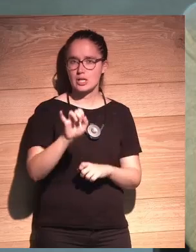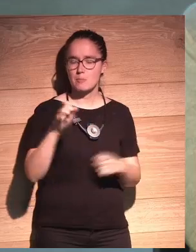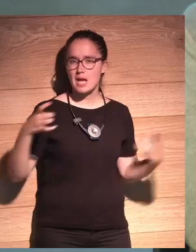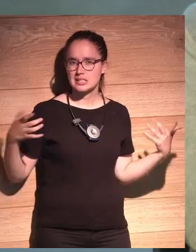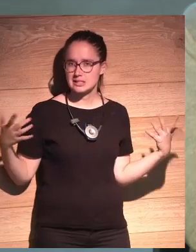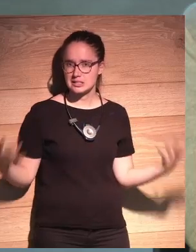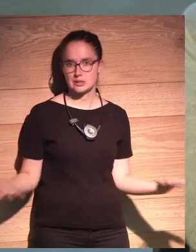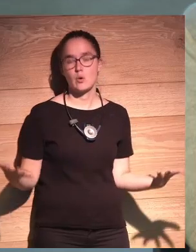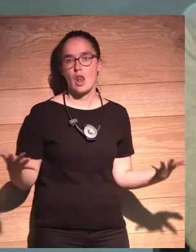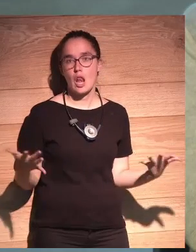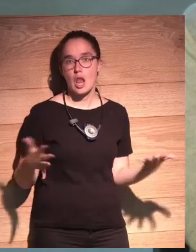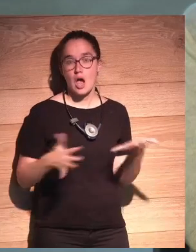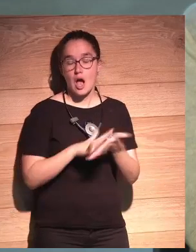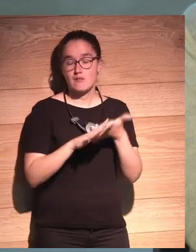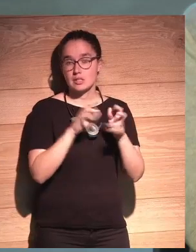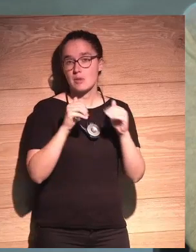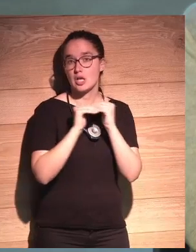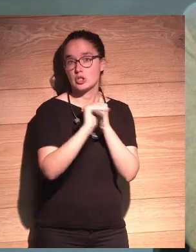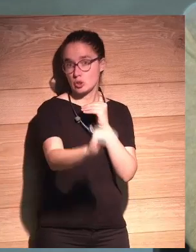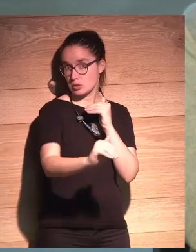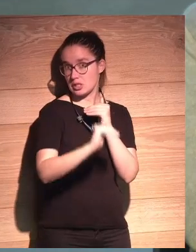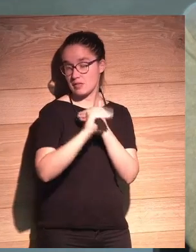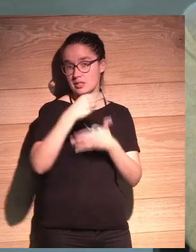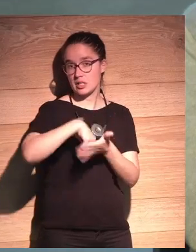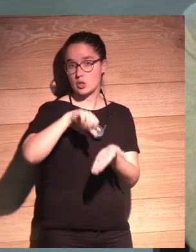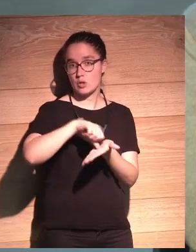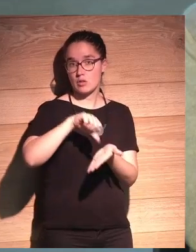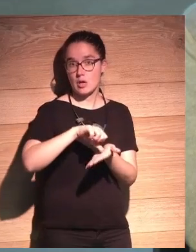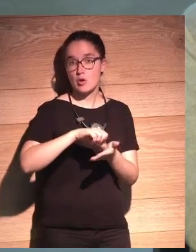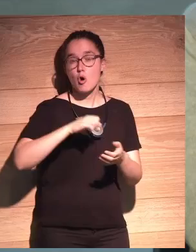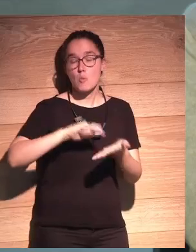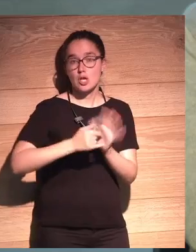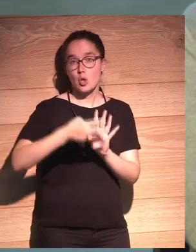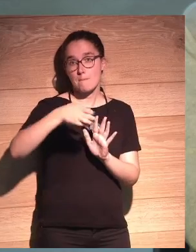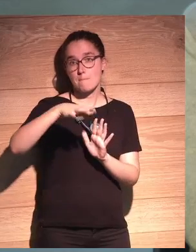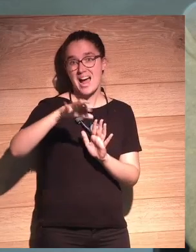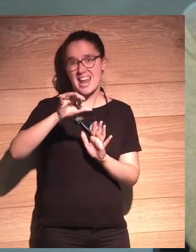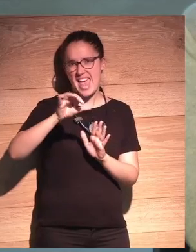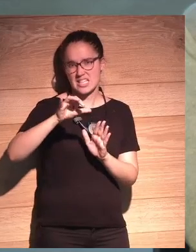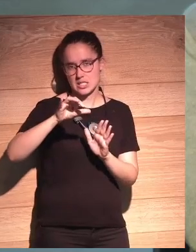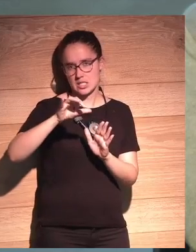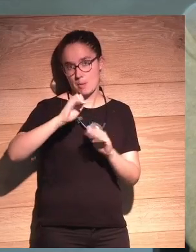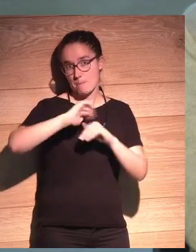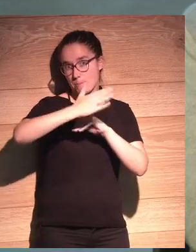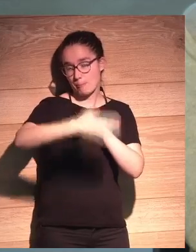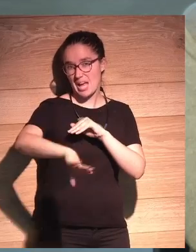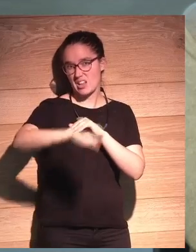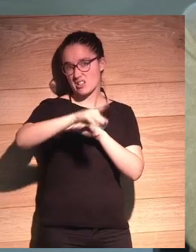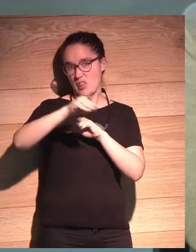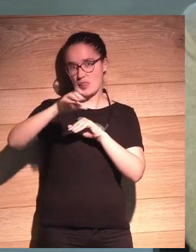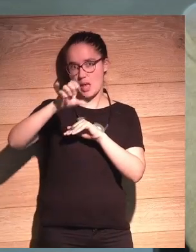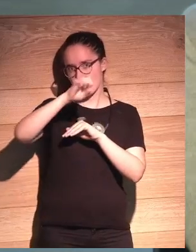project that we're developing with higher impact in terms of sustainability and resilience is the project Mares de Madrid, Seas of